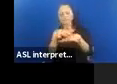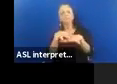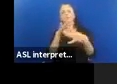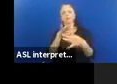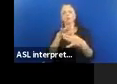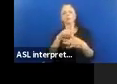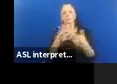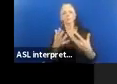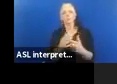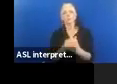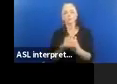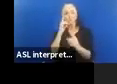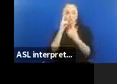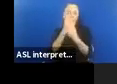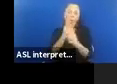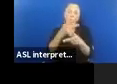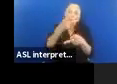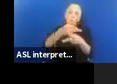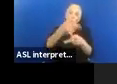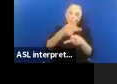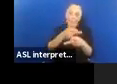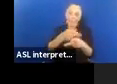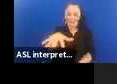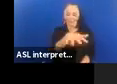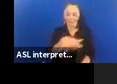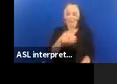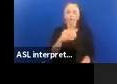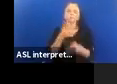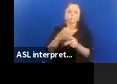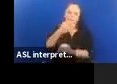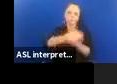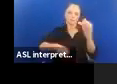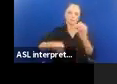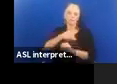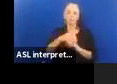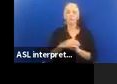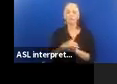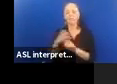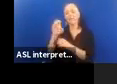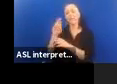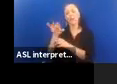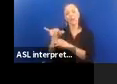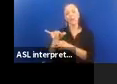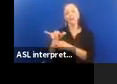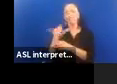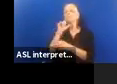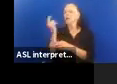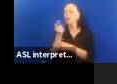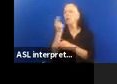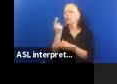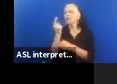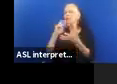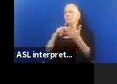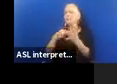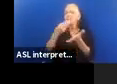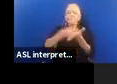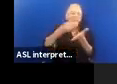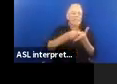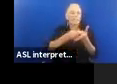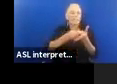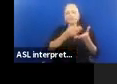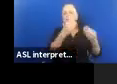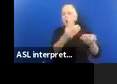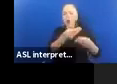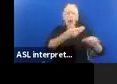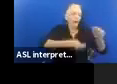take care of that place and each other. Economy isn't inherently financial markets or currency